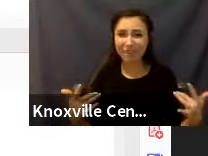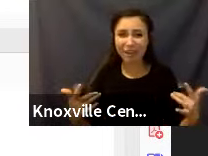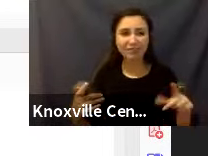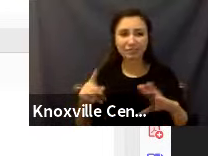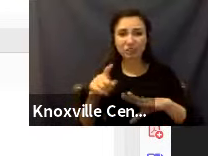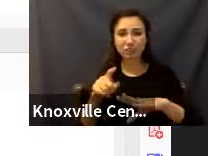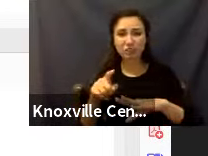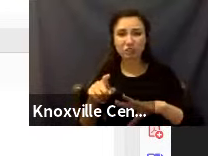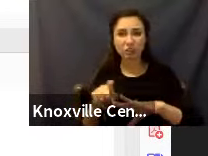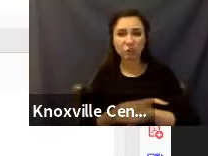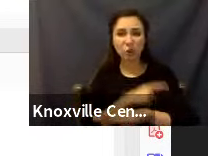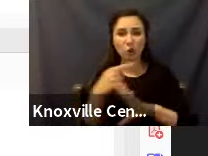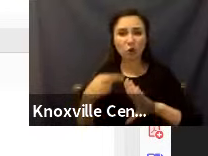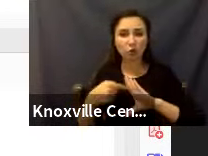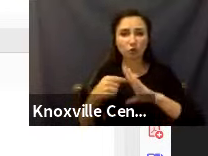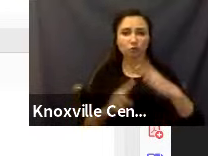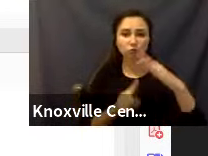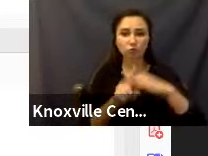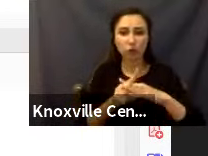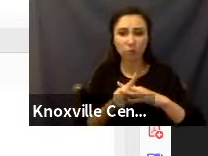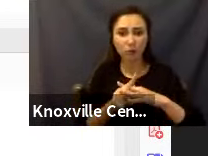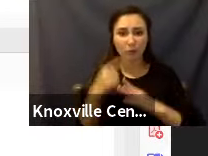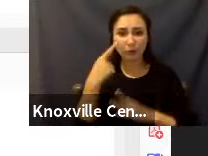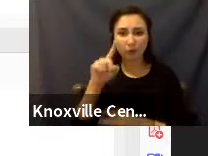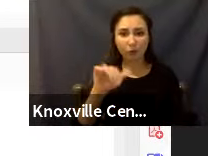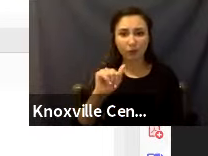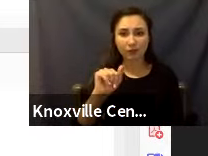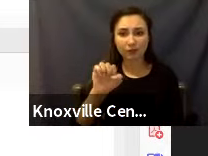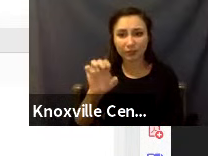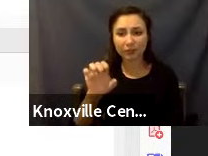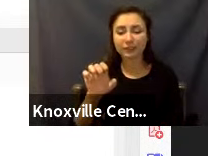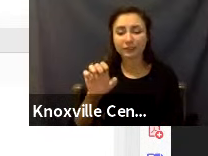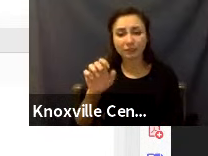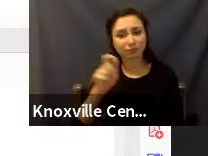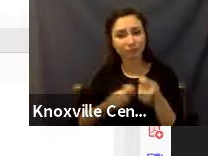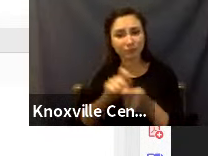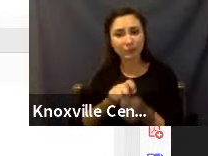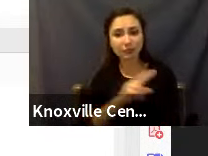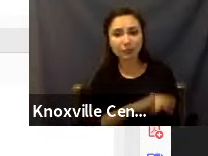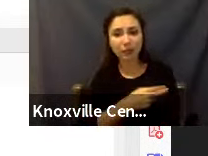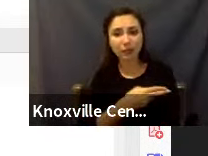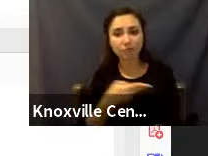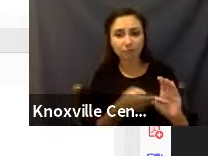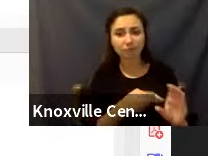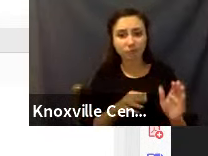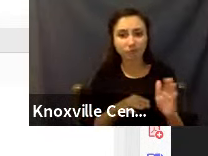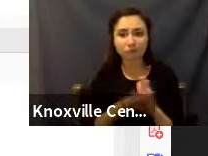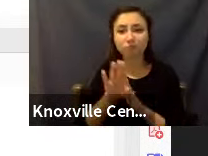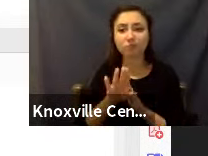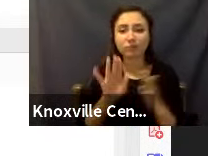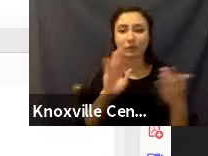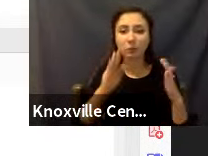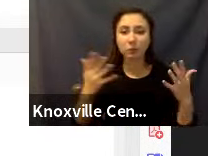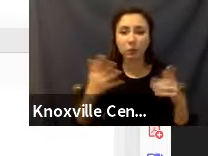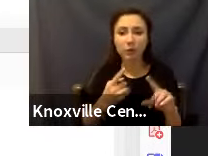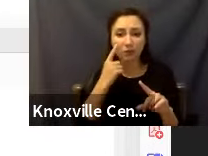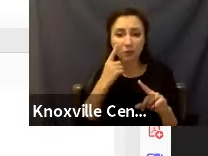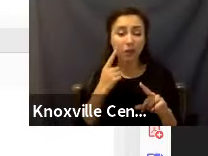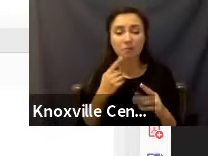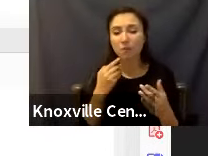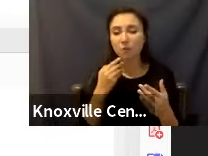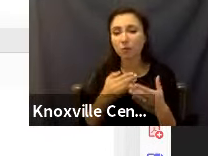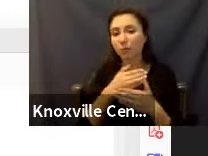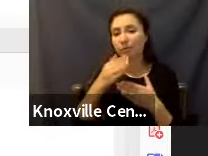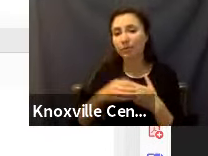to manifest in a case, and certainly a hospitalization spike, than we even really thought. But we're still, I mean, we're almost to the